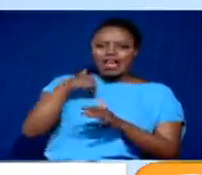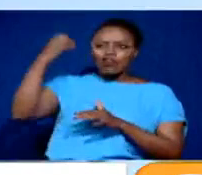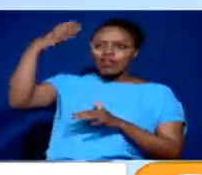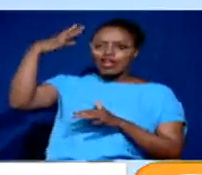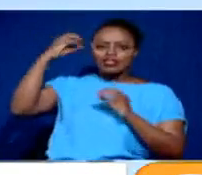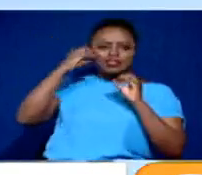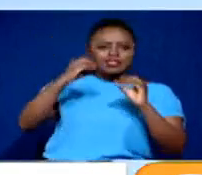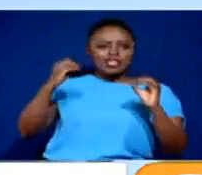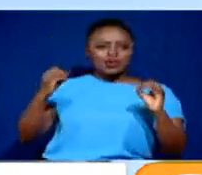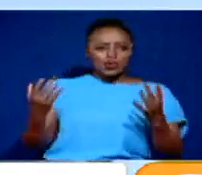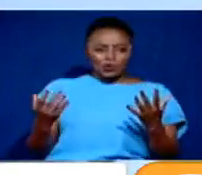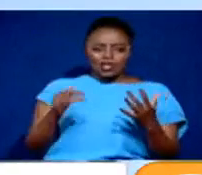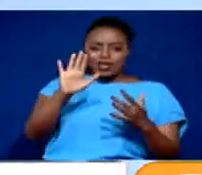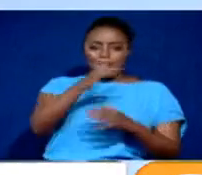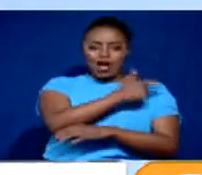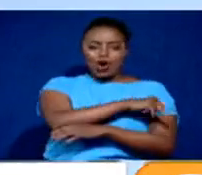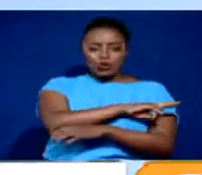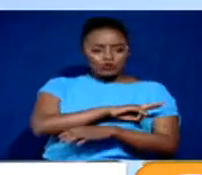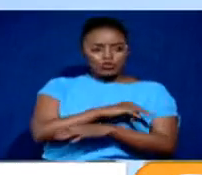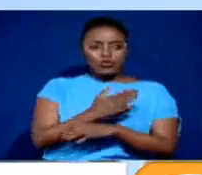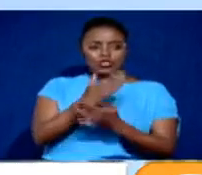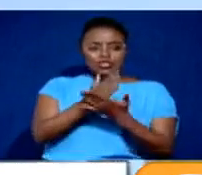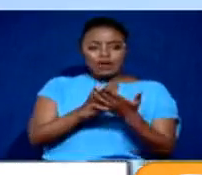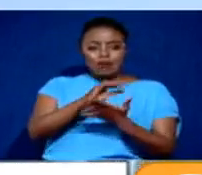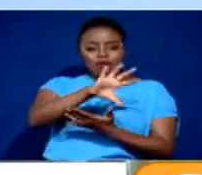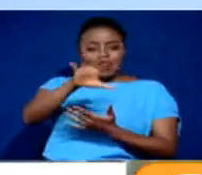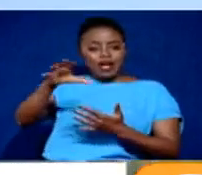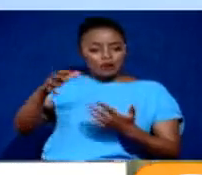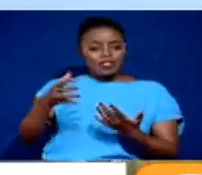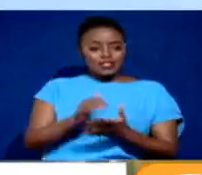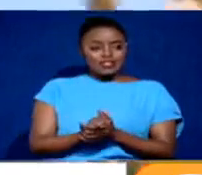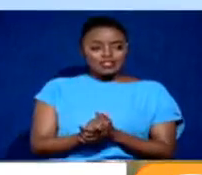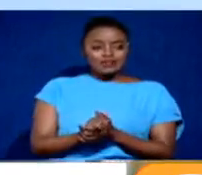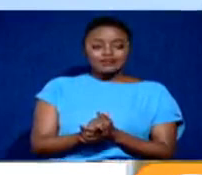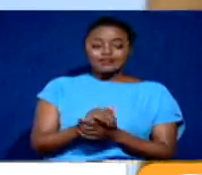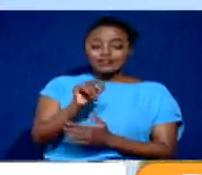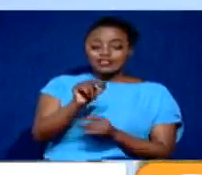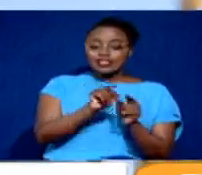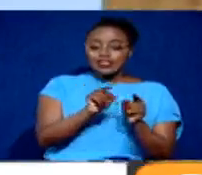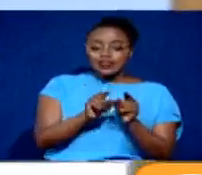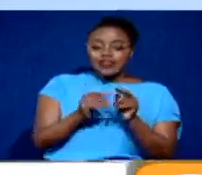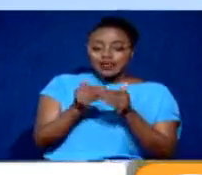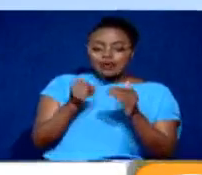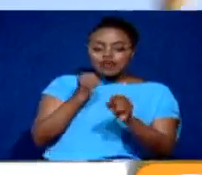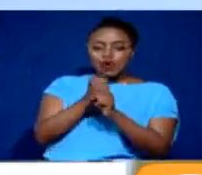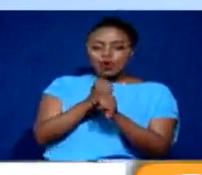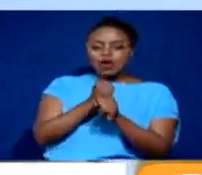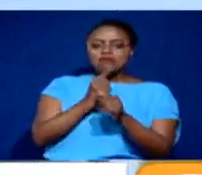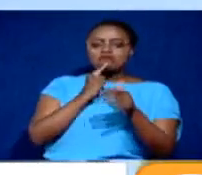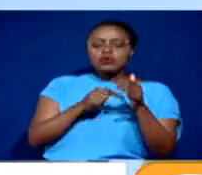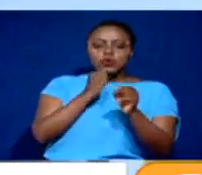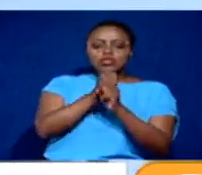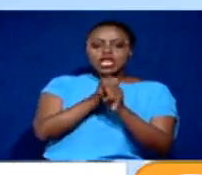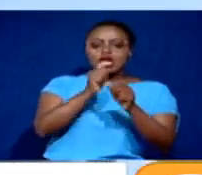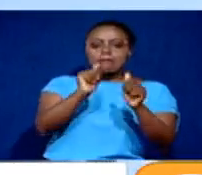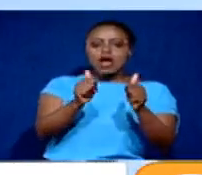electricity in their hospital facilities, some of the counties. And this is a preparatory work we were saying was never